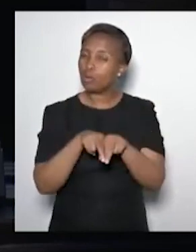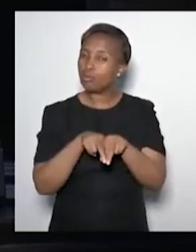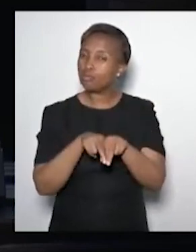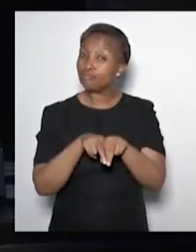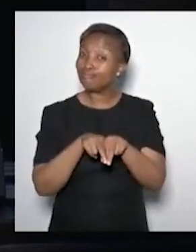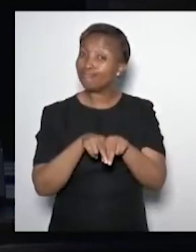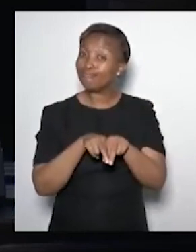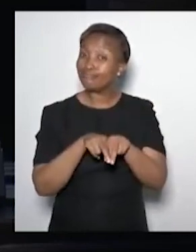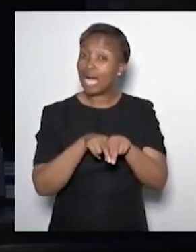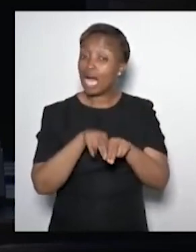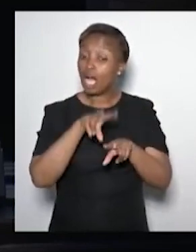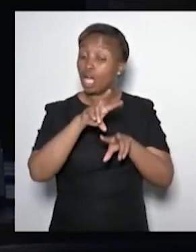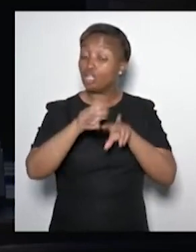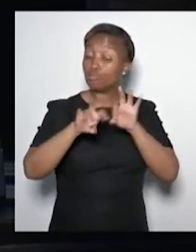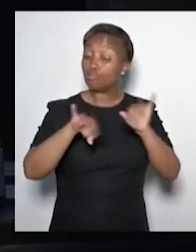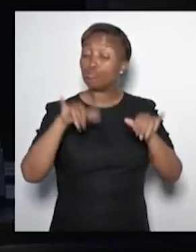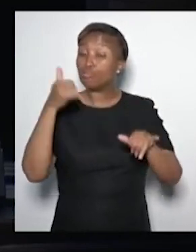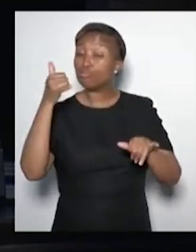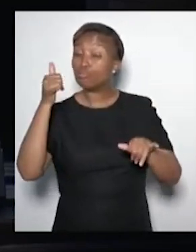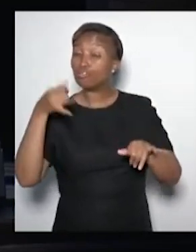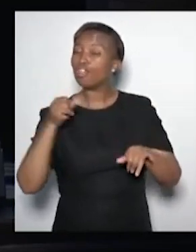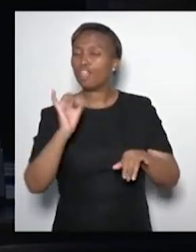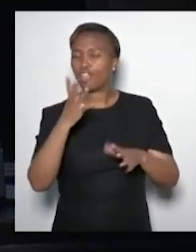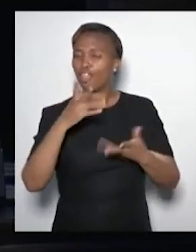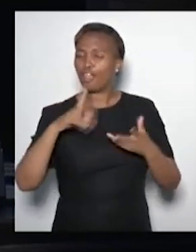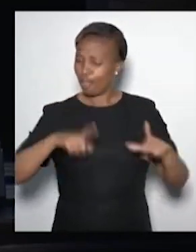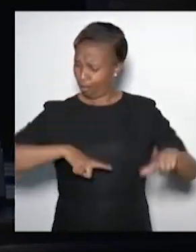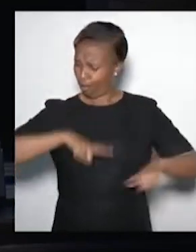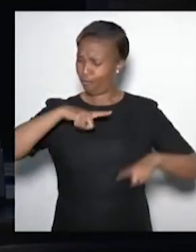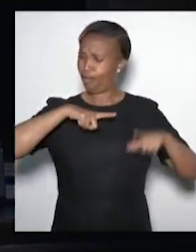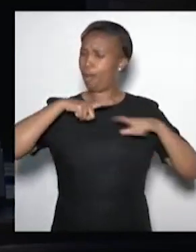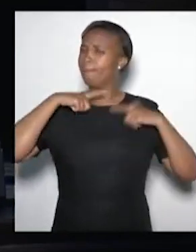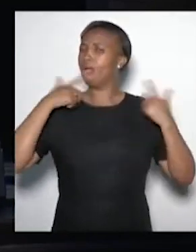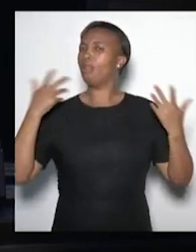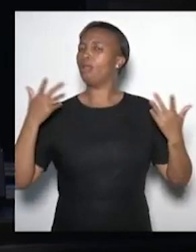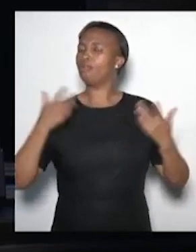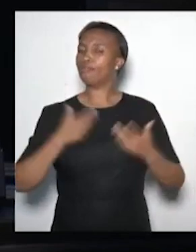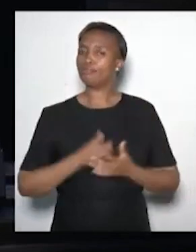to check on me if I am still alive.